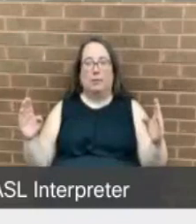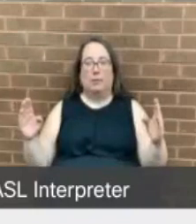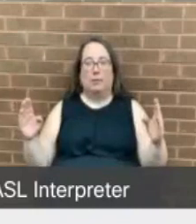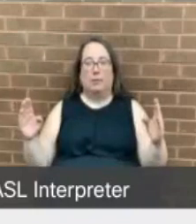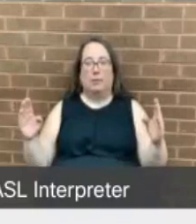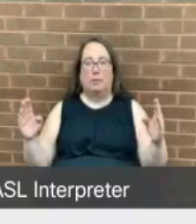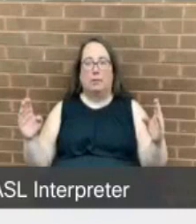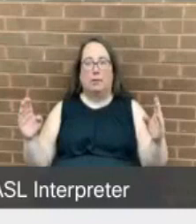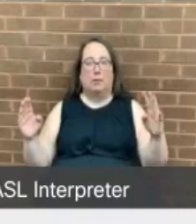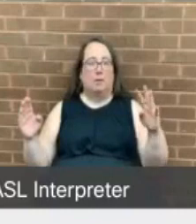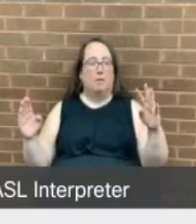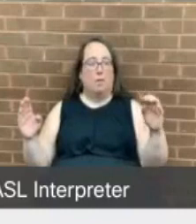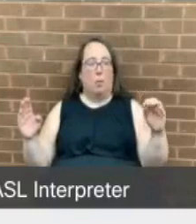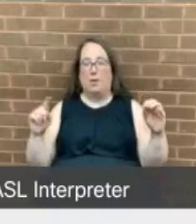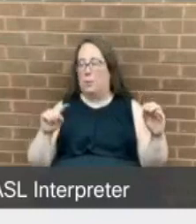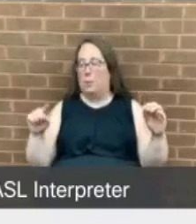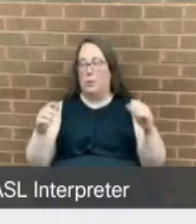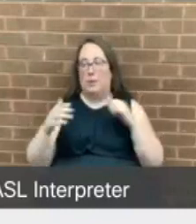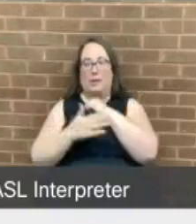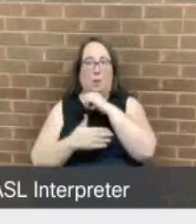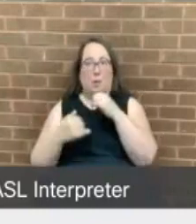to the county line, we're probably,